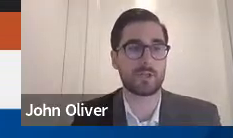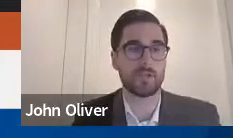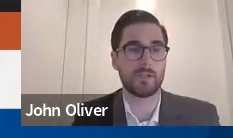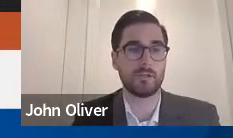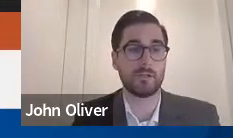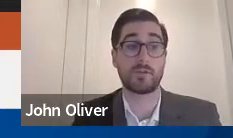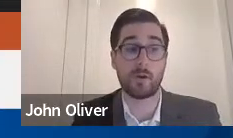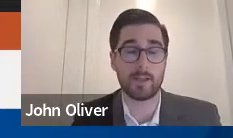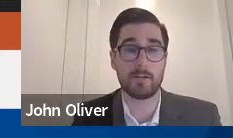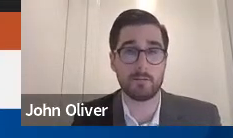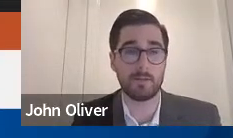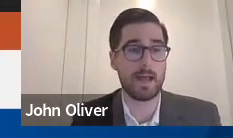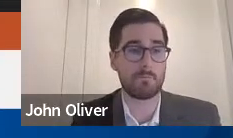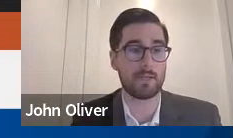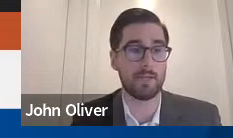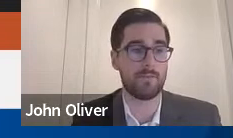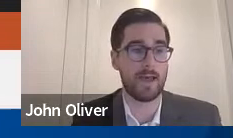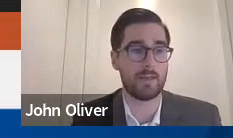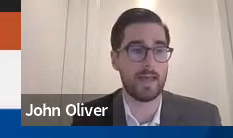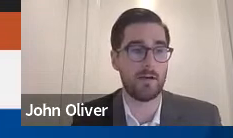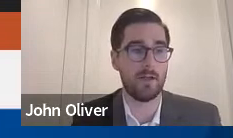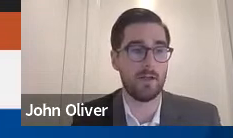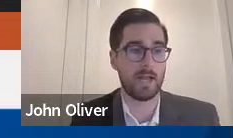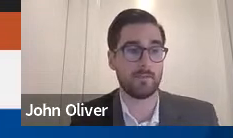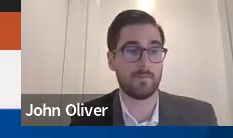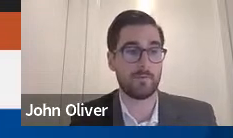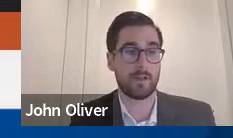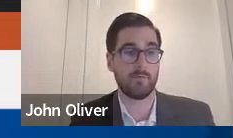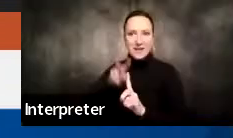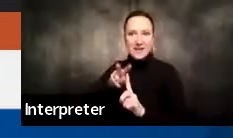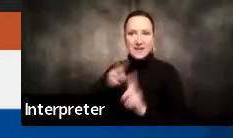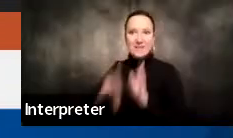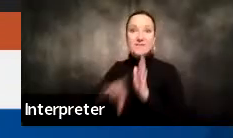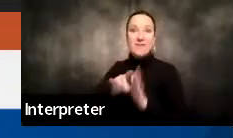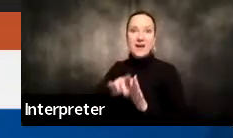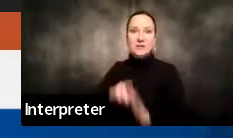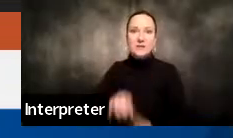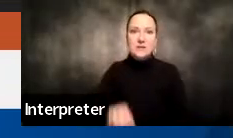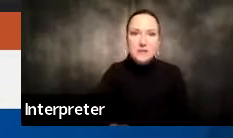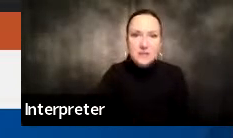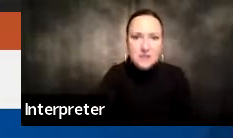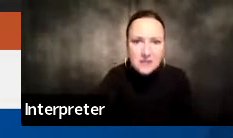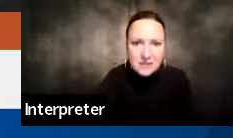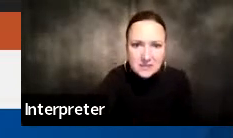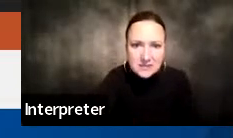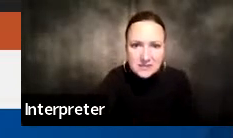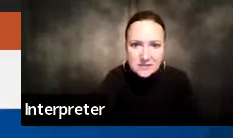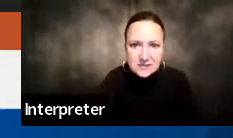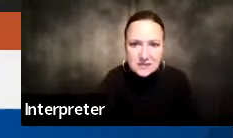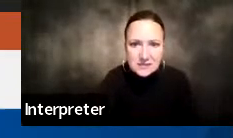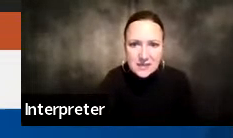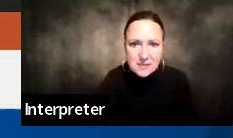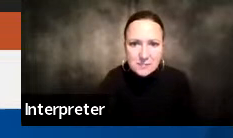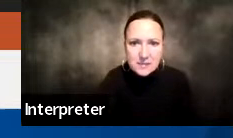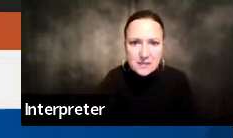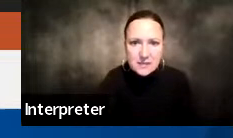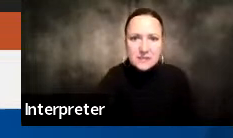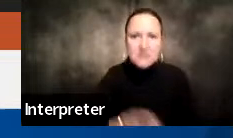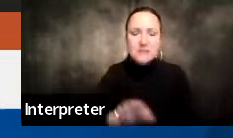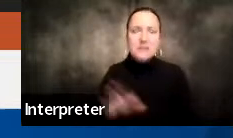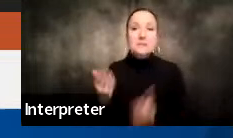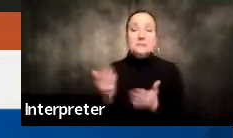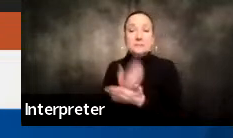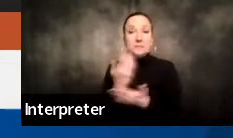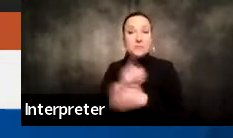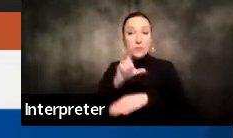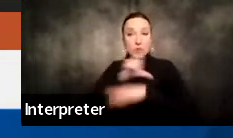the construction started, the applicant found out that the footing was not even, so the applicant then poured new slabs